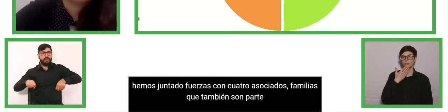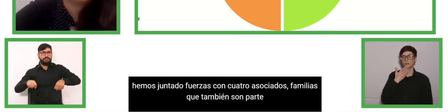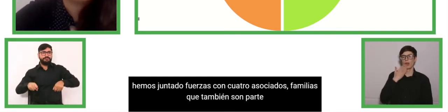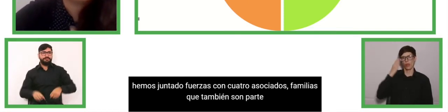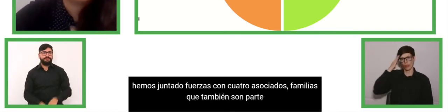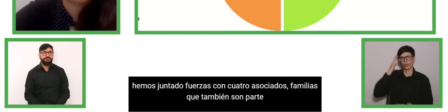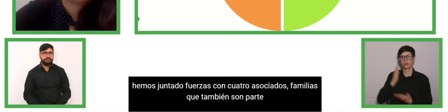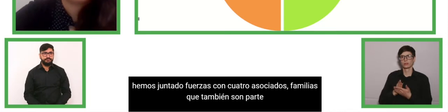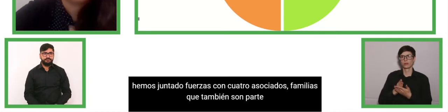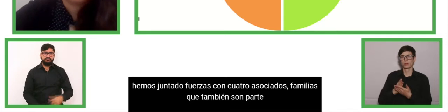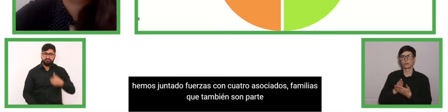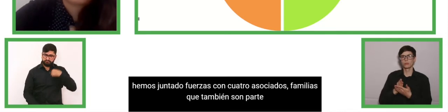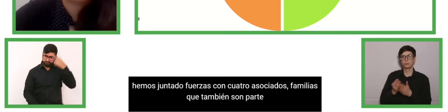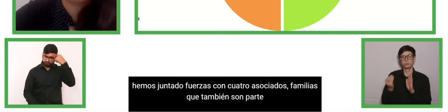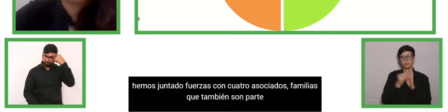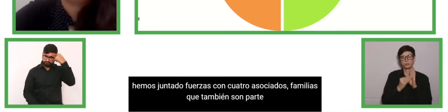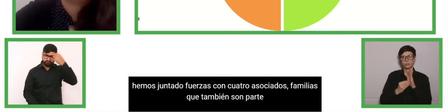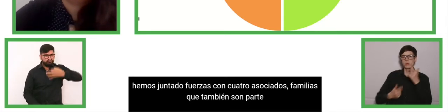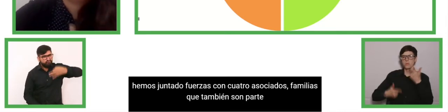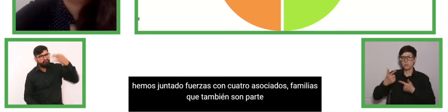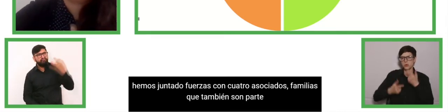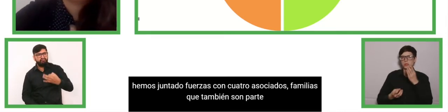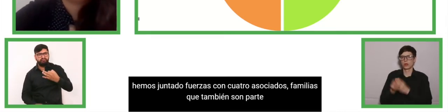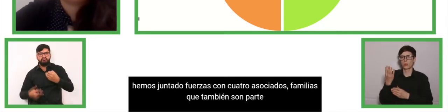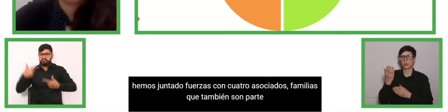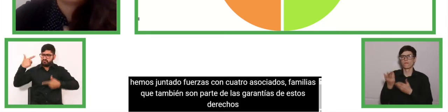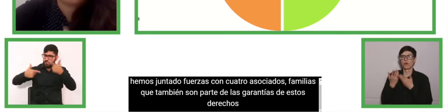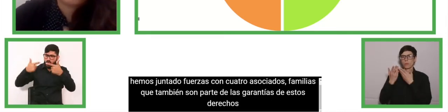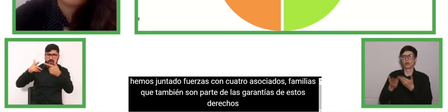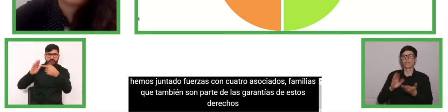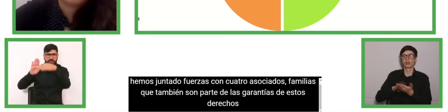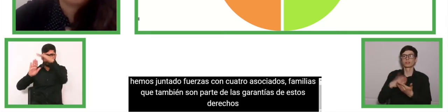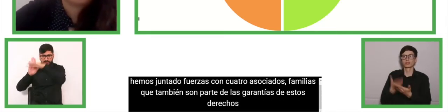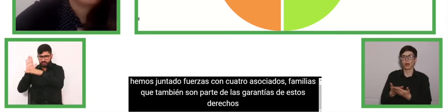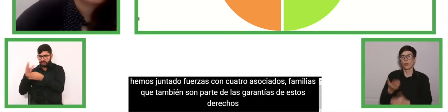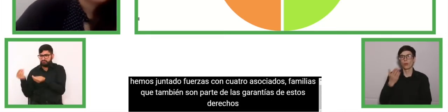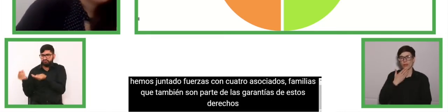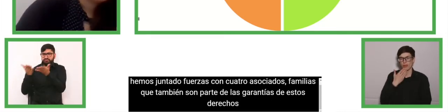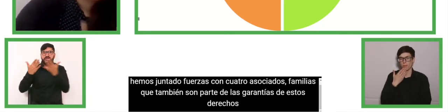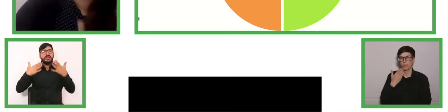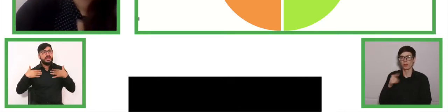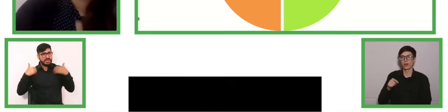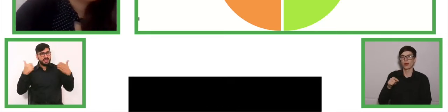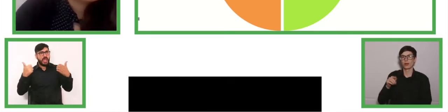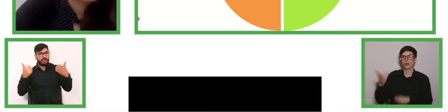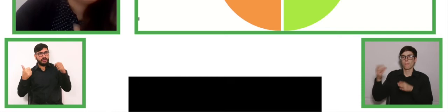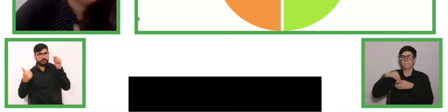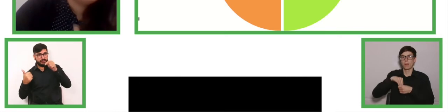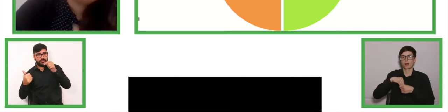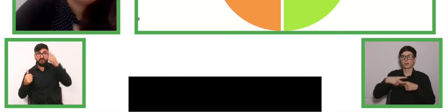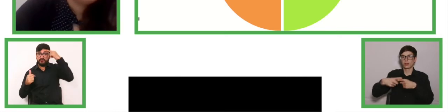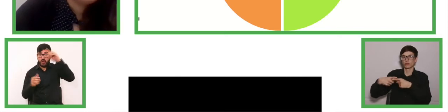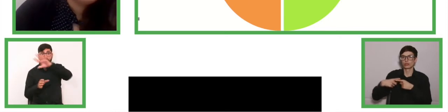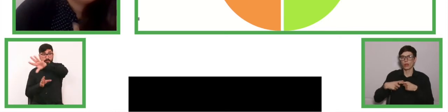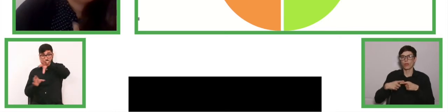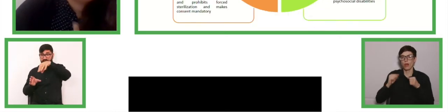are also a part of guaranteeing sexual and reproductive rights. Next slide.